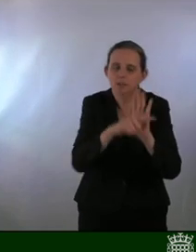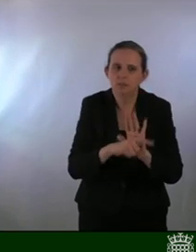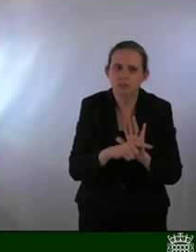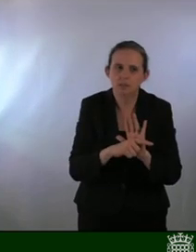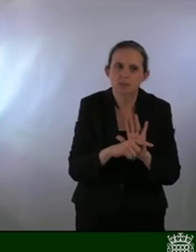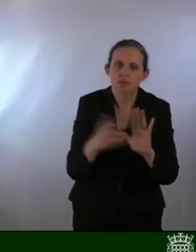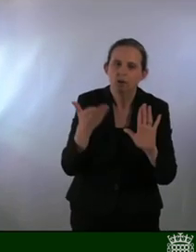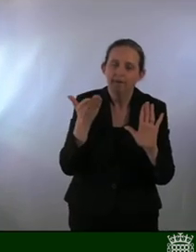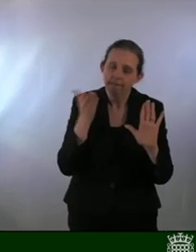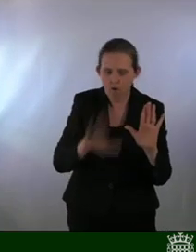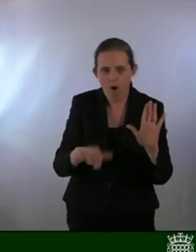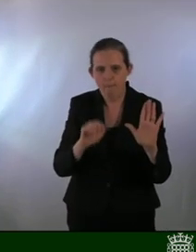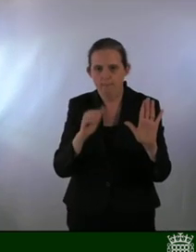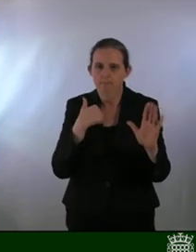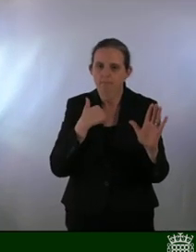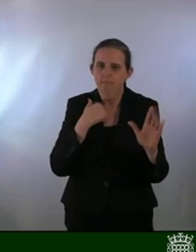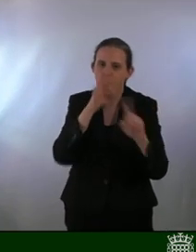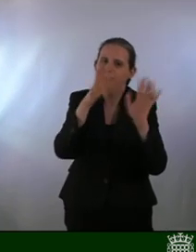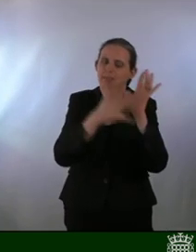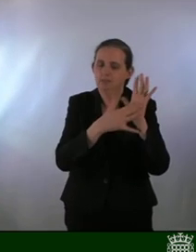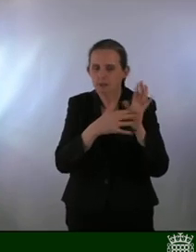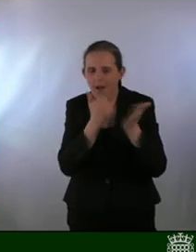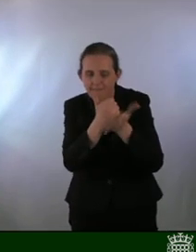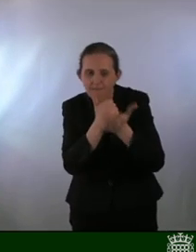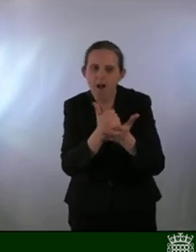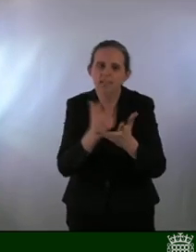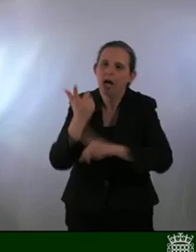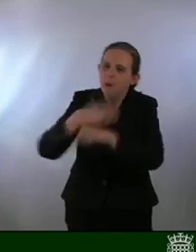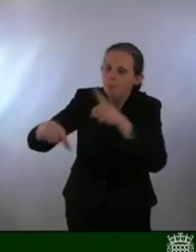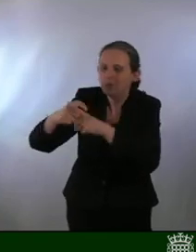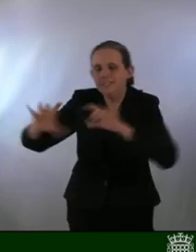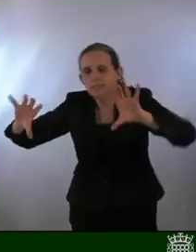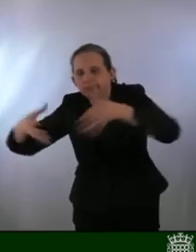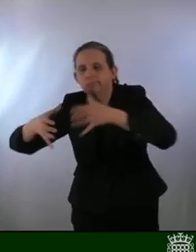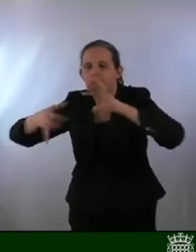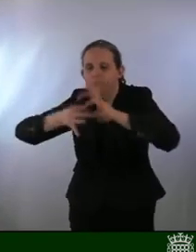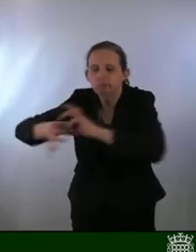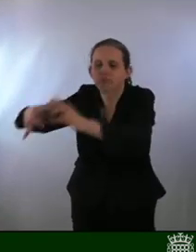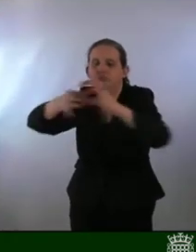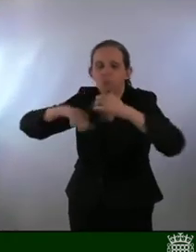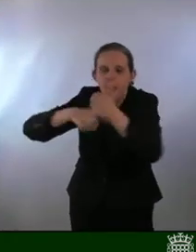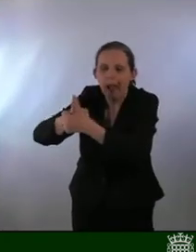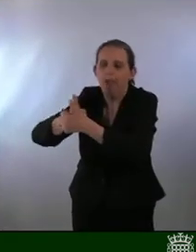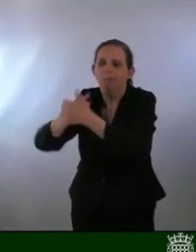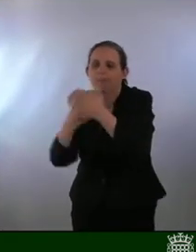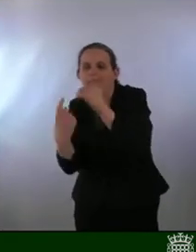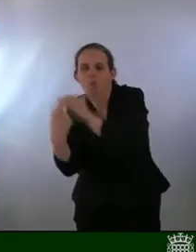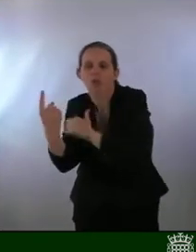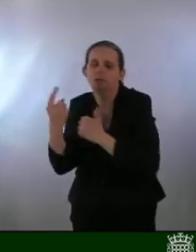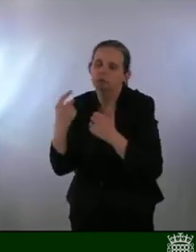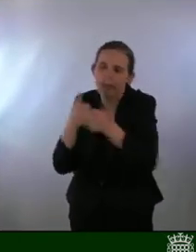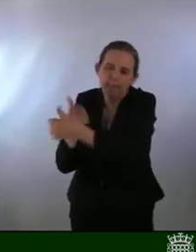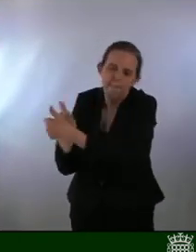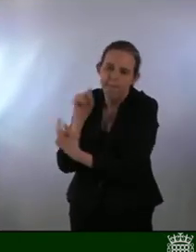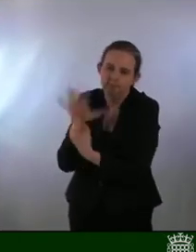honourable friend gave, and for communities to come together as much as possible to help each other through. Thank you,